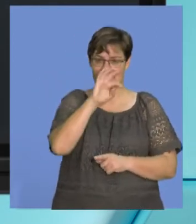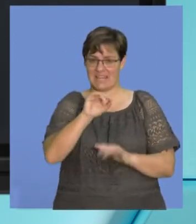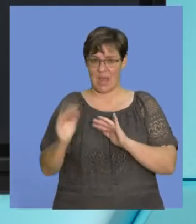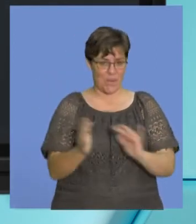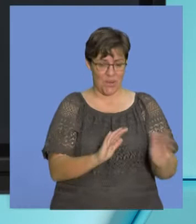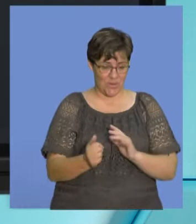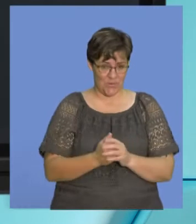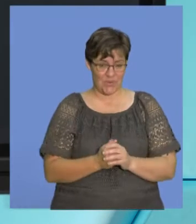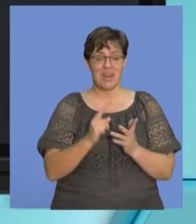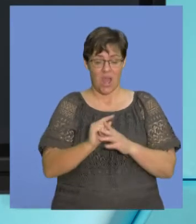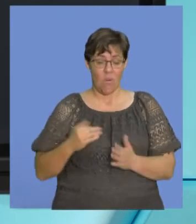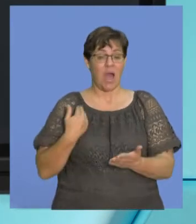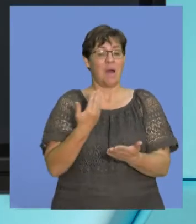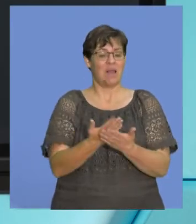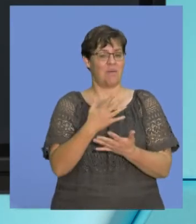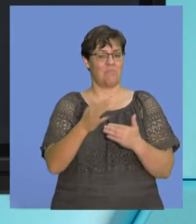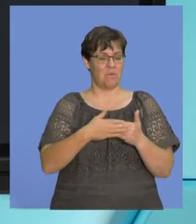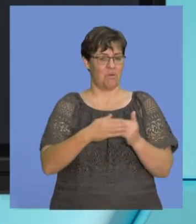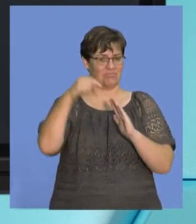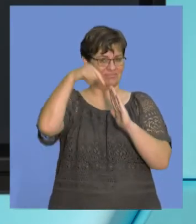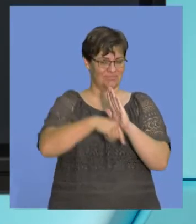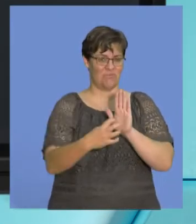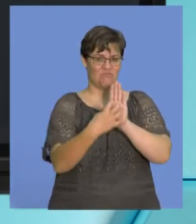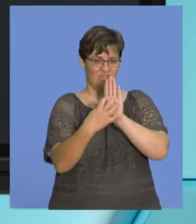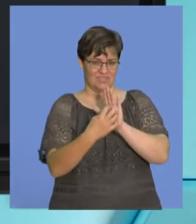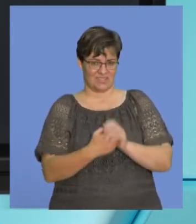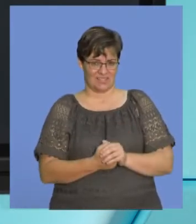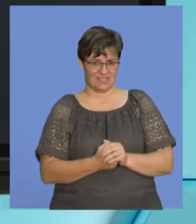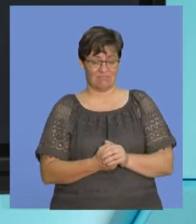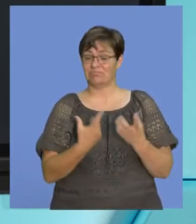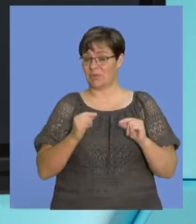looked at the interpretation of data, we're going to try and apply this in much detail